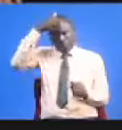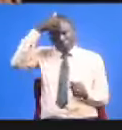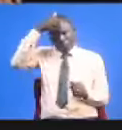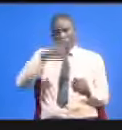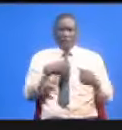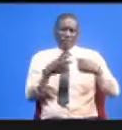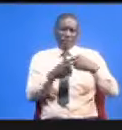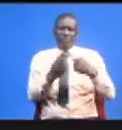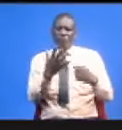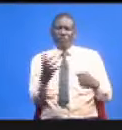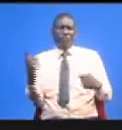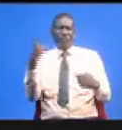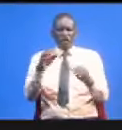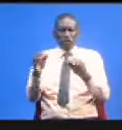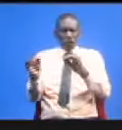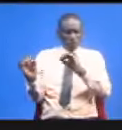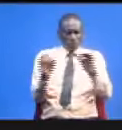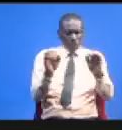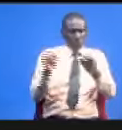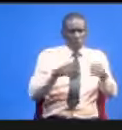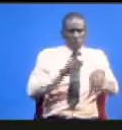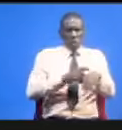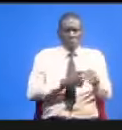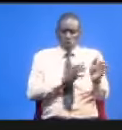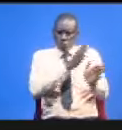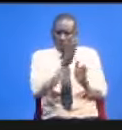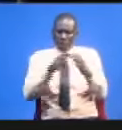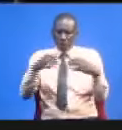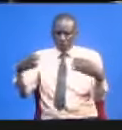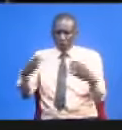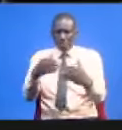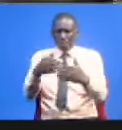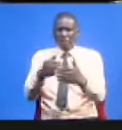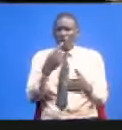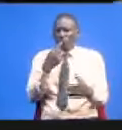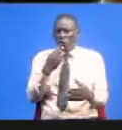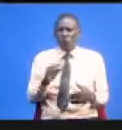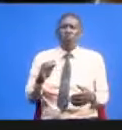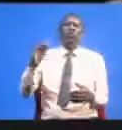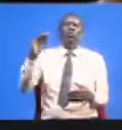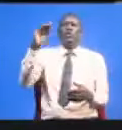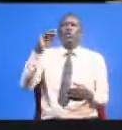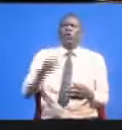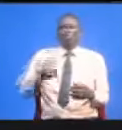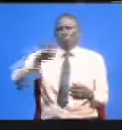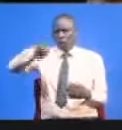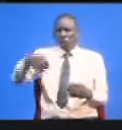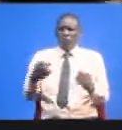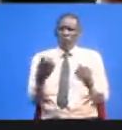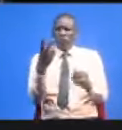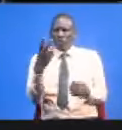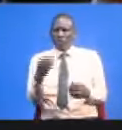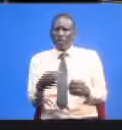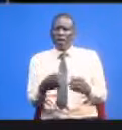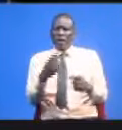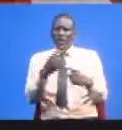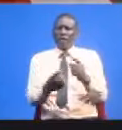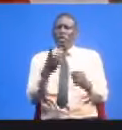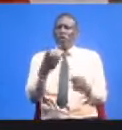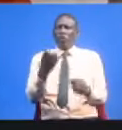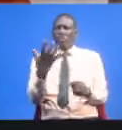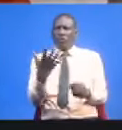President Trump has a 75-day transitional period to set up his team before his inauguration on January the